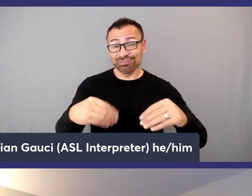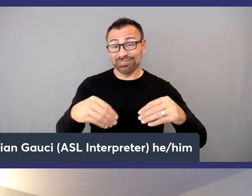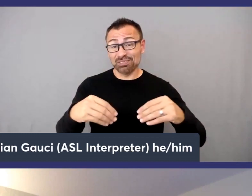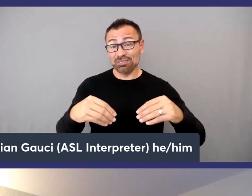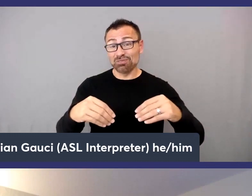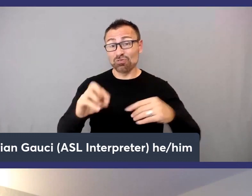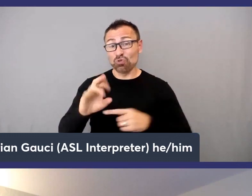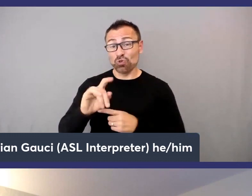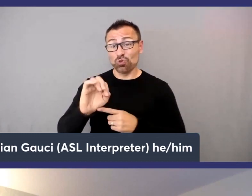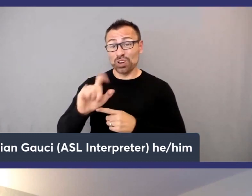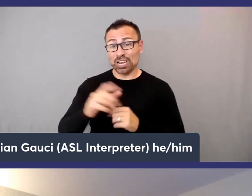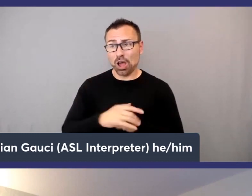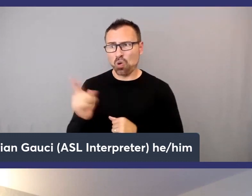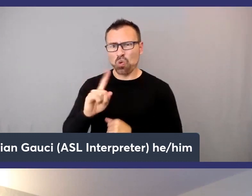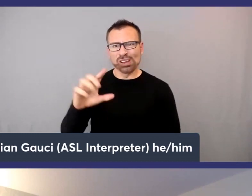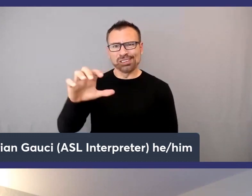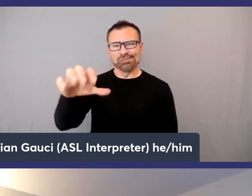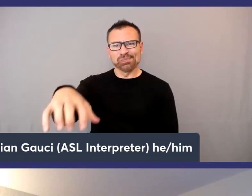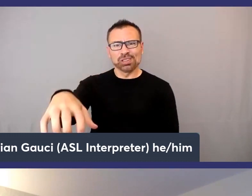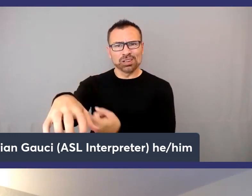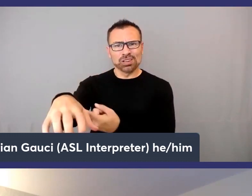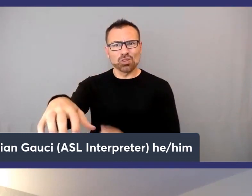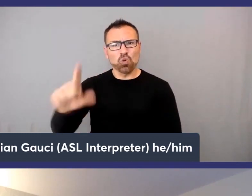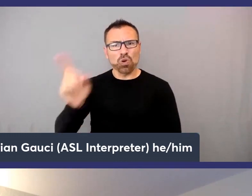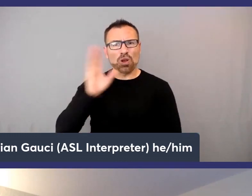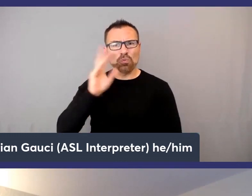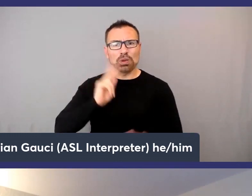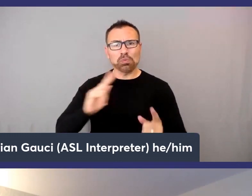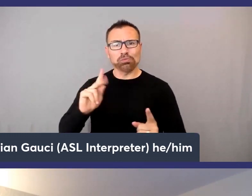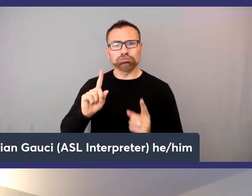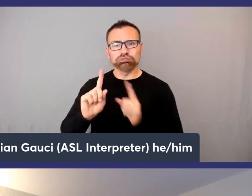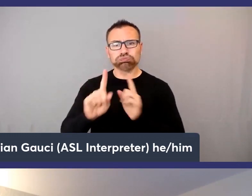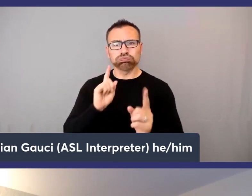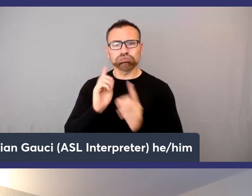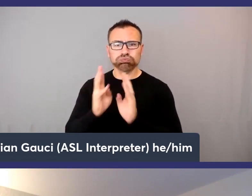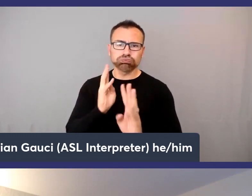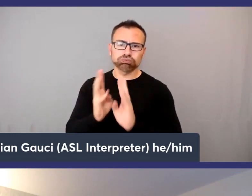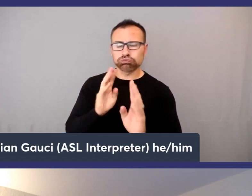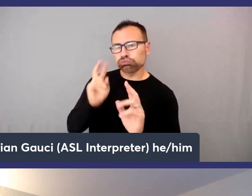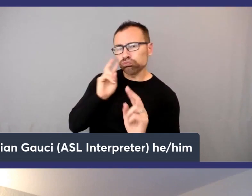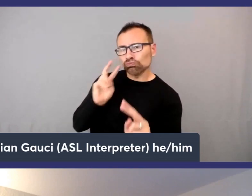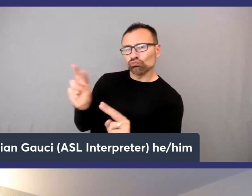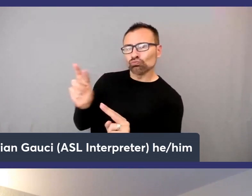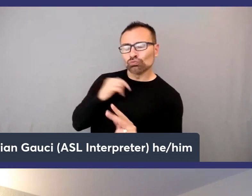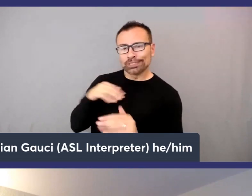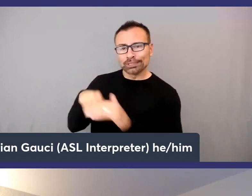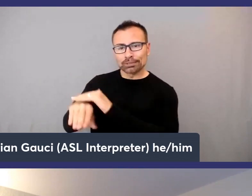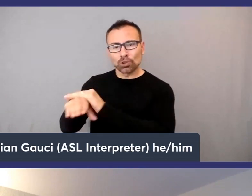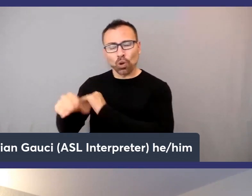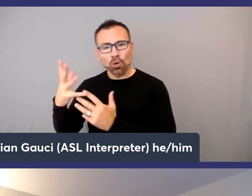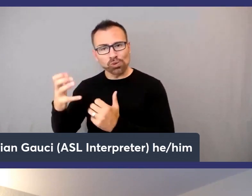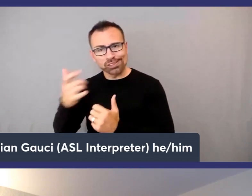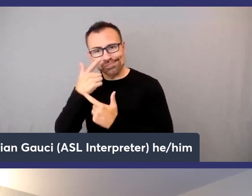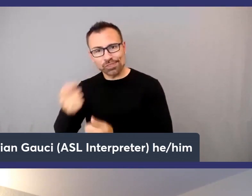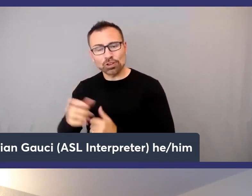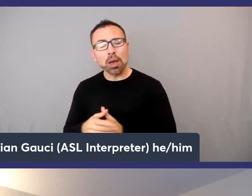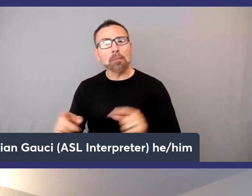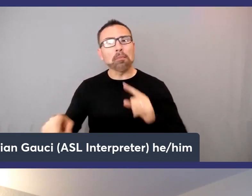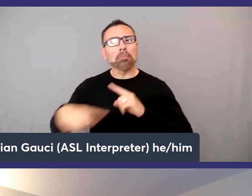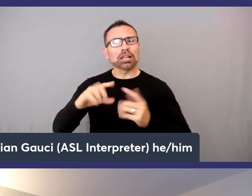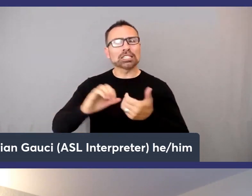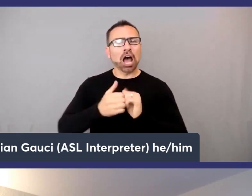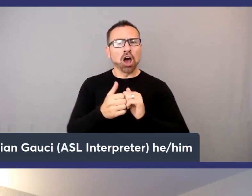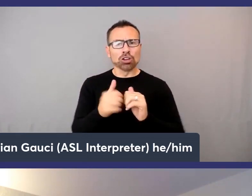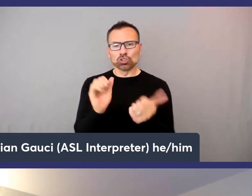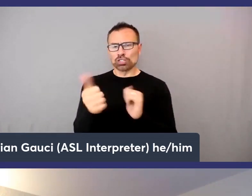where you're going to get people to do some window shopping and come in. Also thinking about strategic investments where you build relative to competitors that might be in the